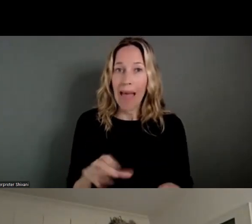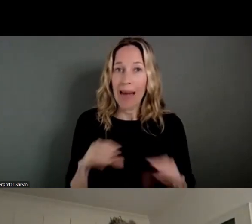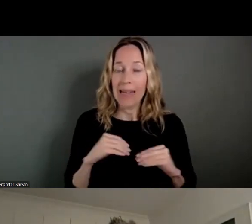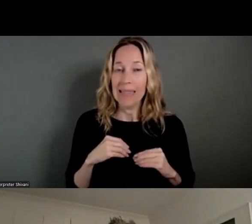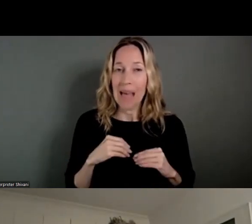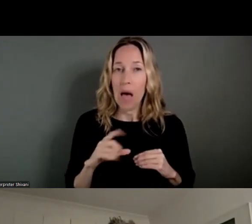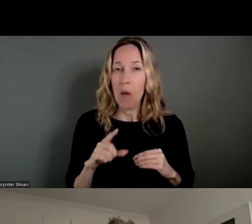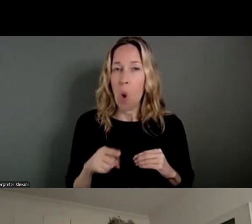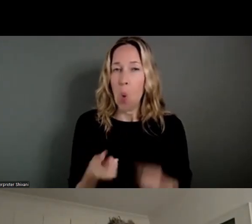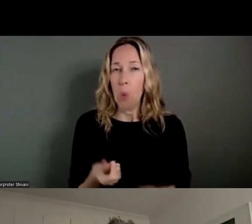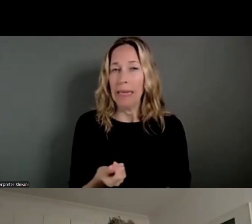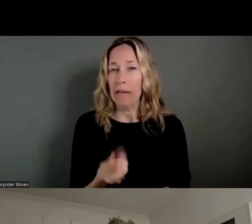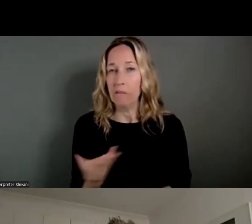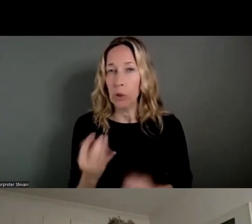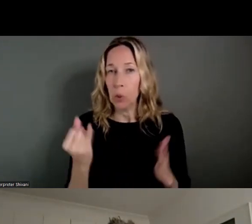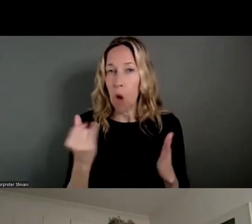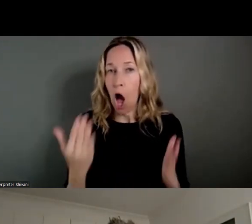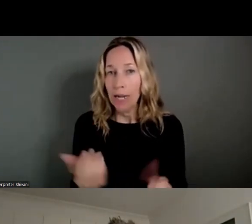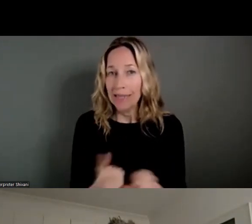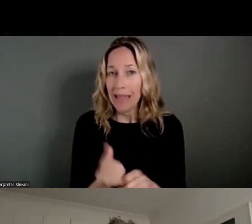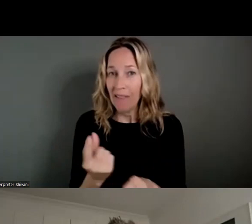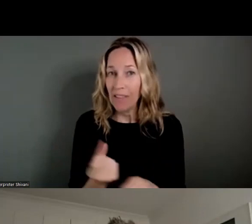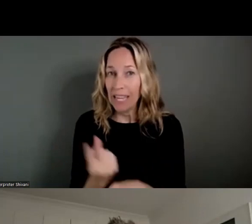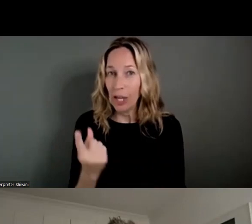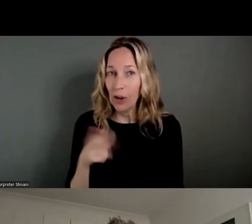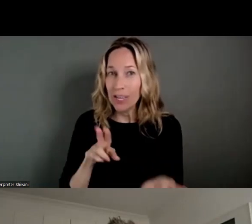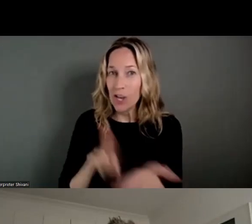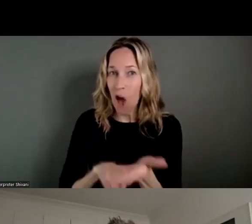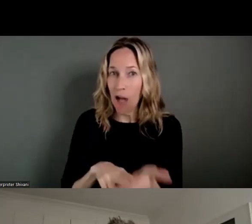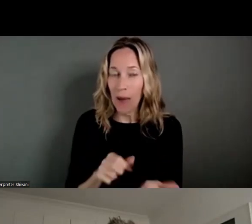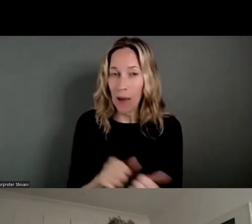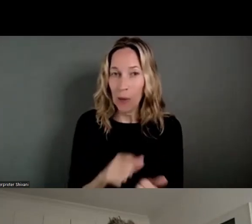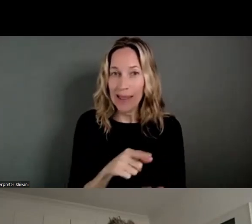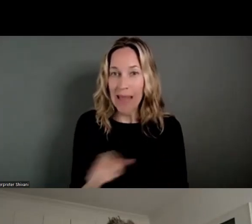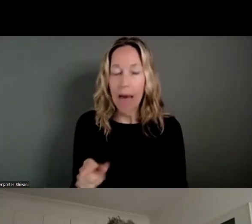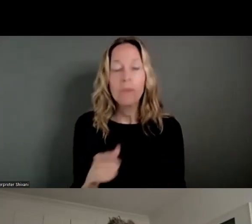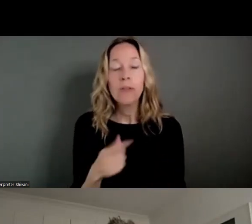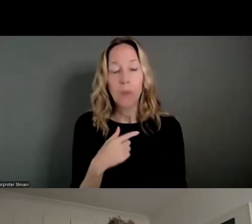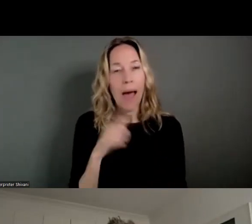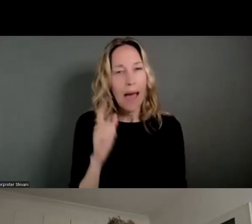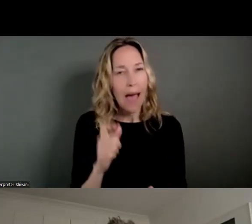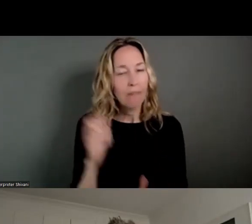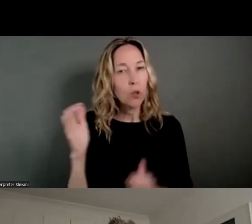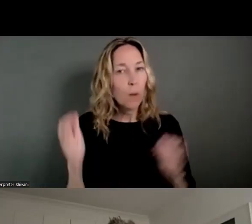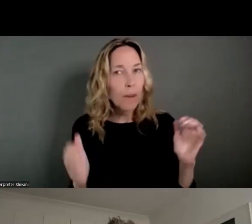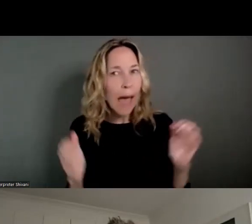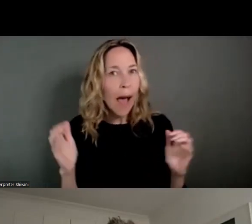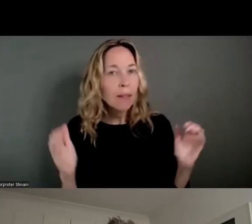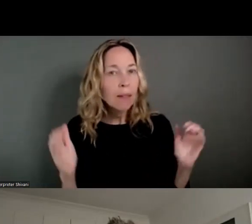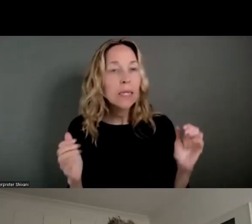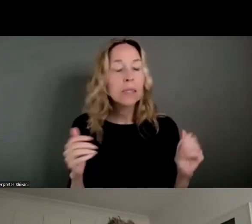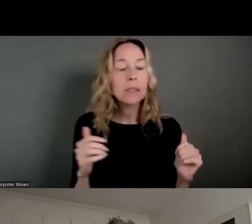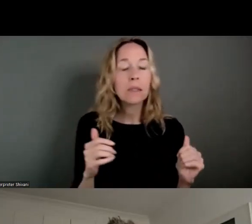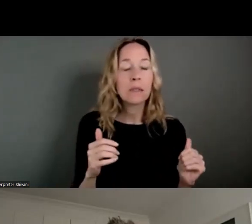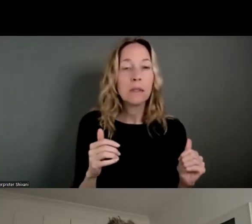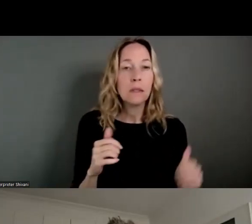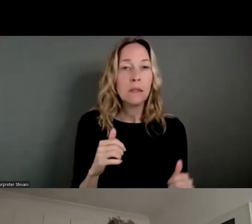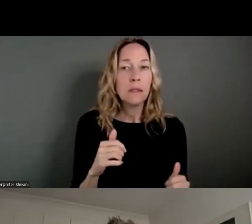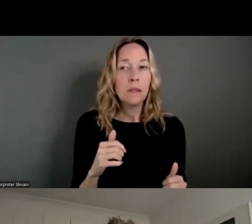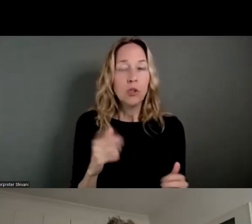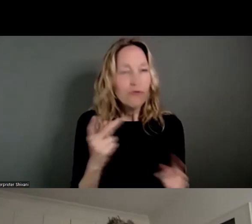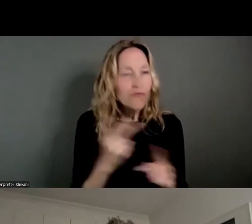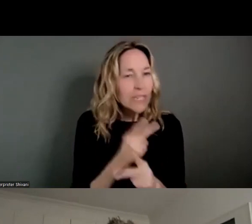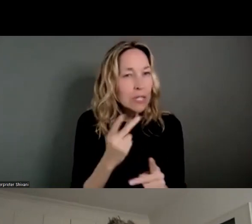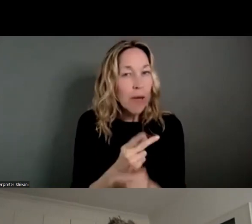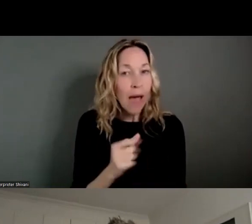to balance that out also with my staff and the time that they have and the